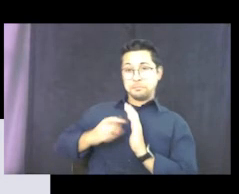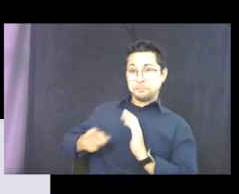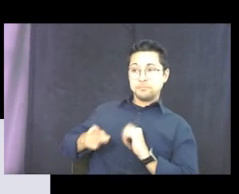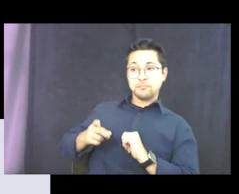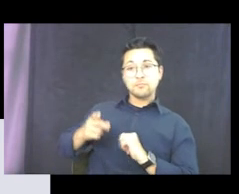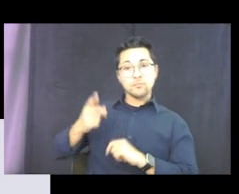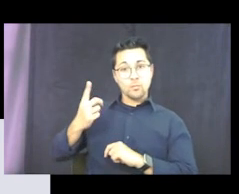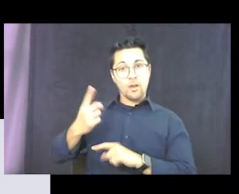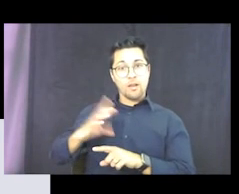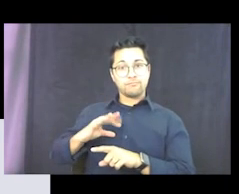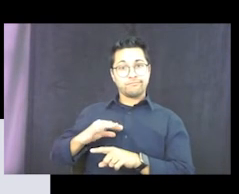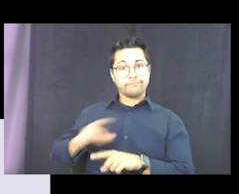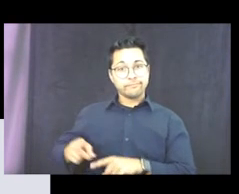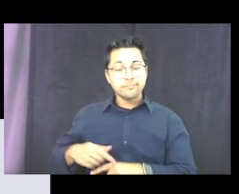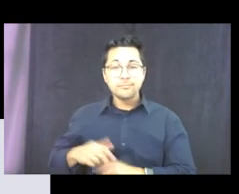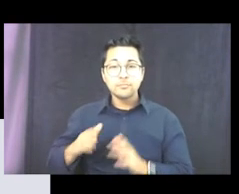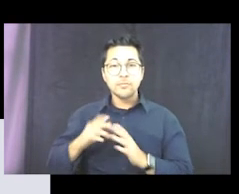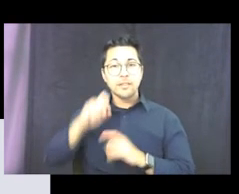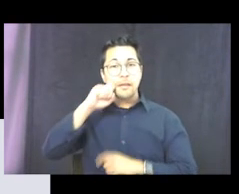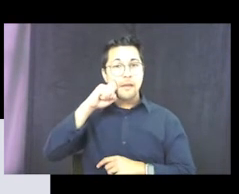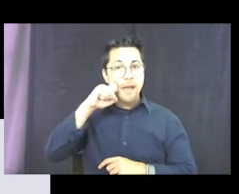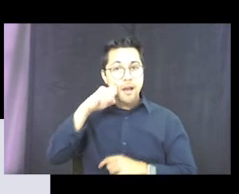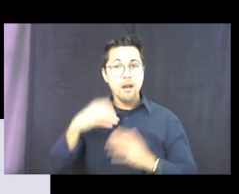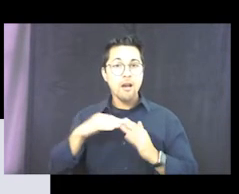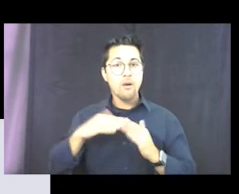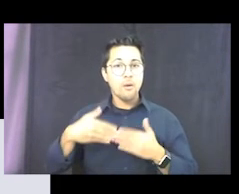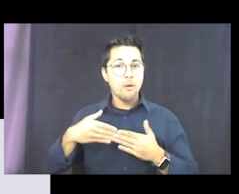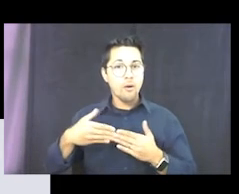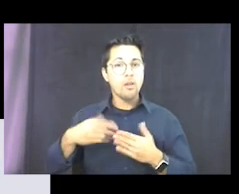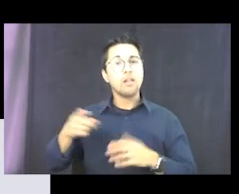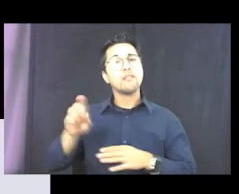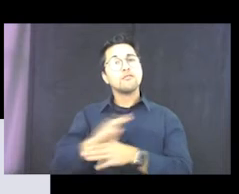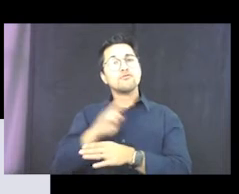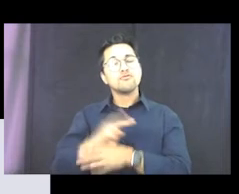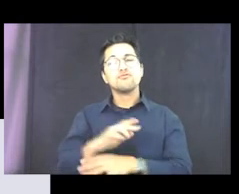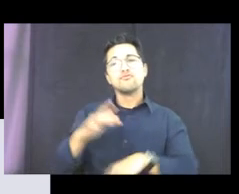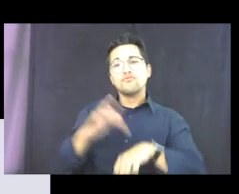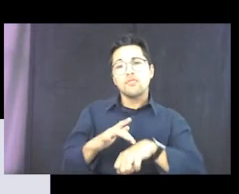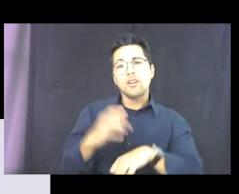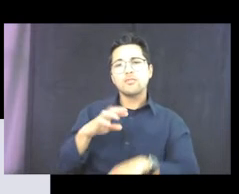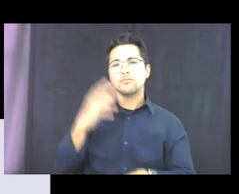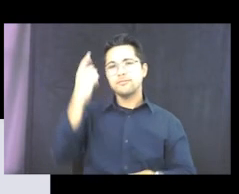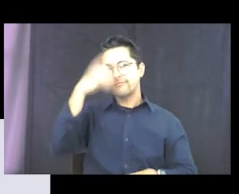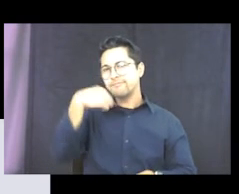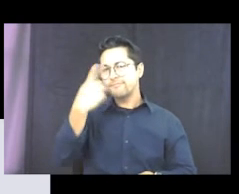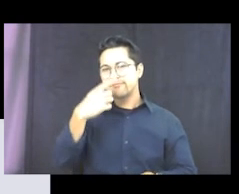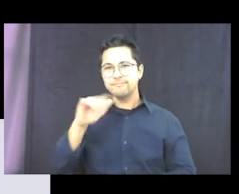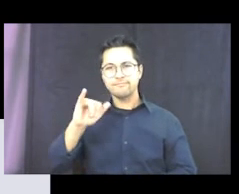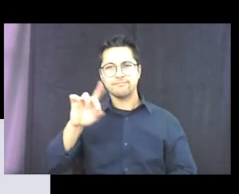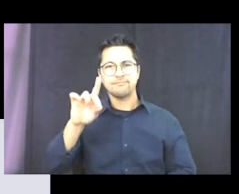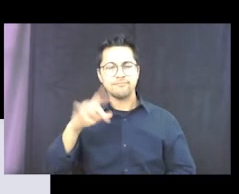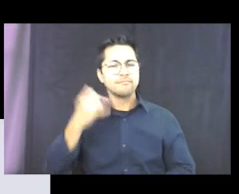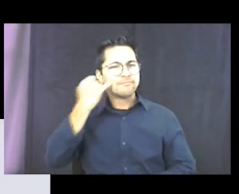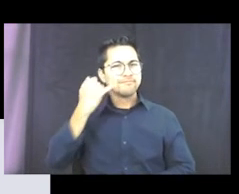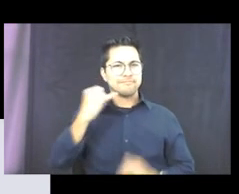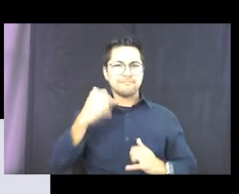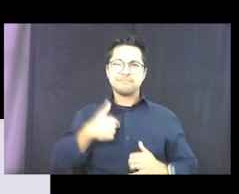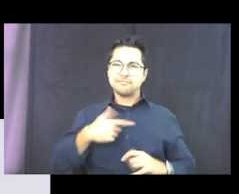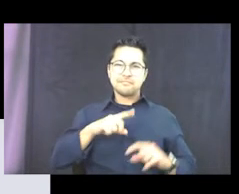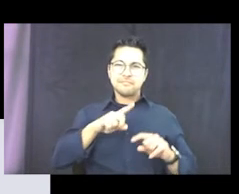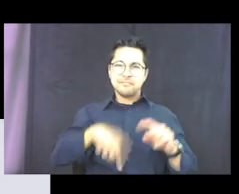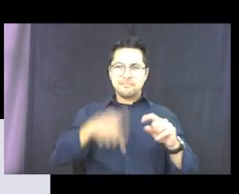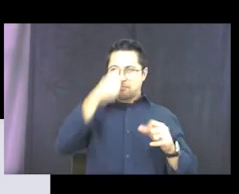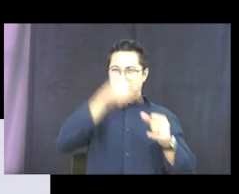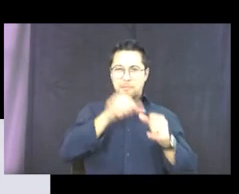what's nice is that with the Apple Wallet, it uses touch or facial ID. Because if you're like me, you can never remember